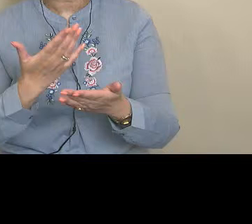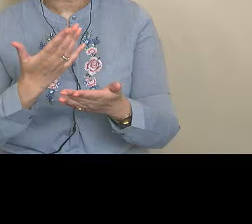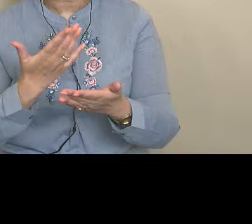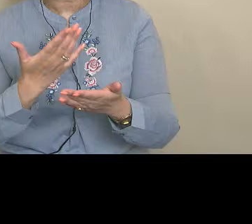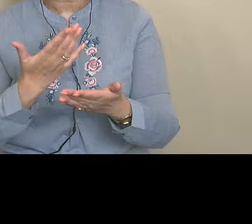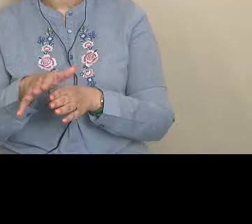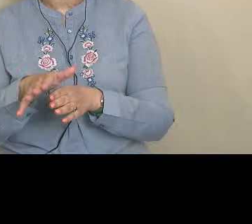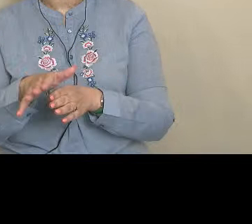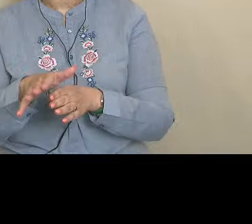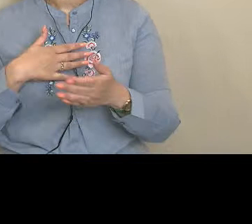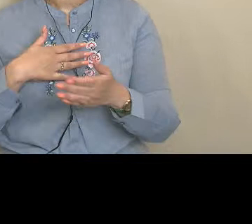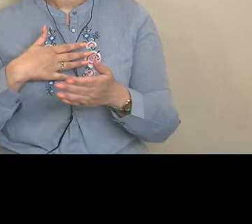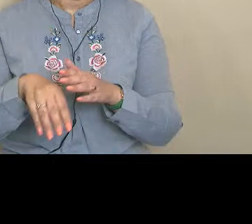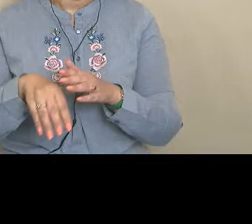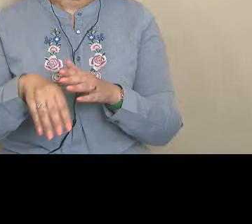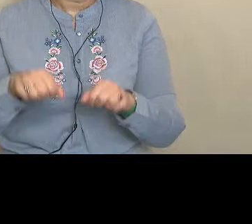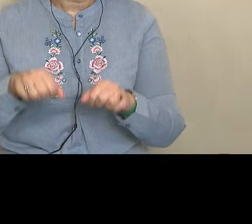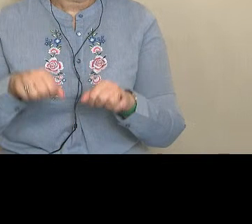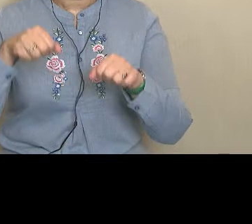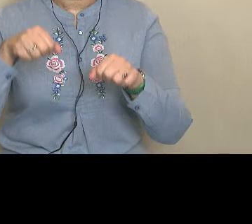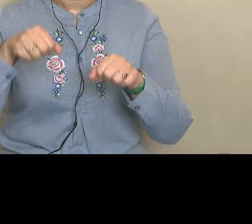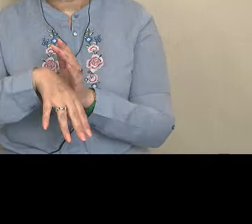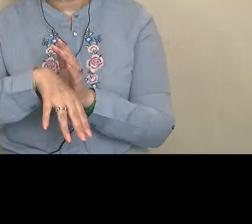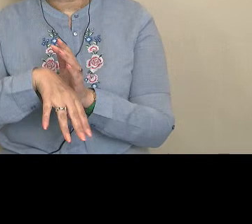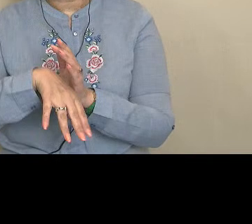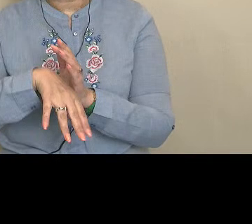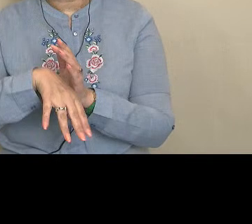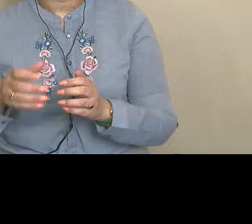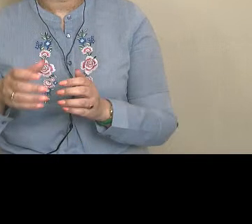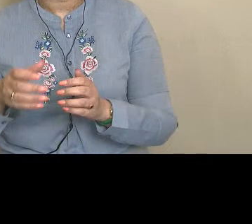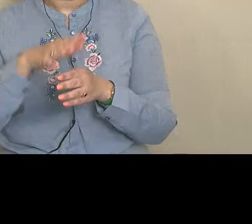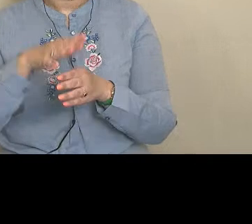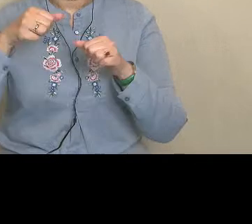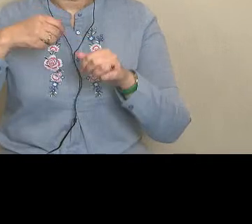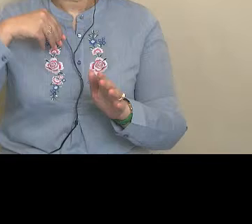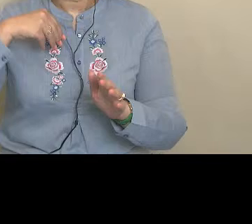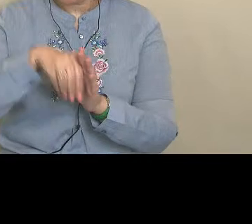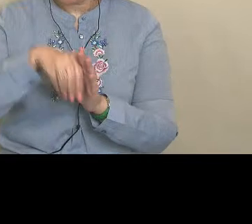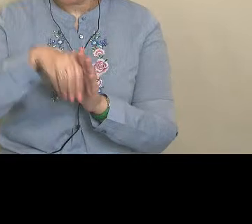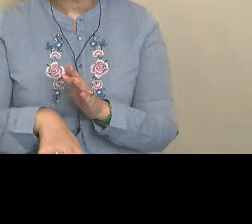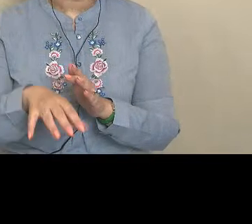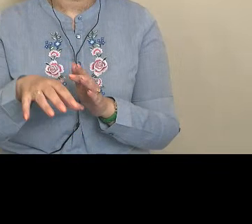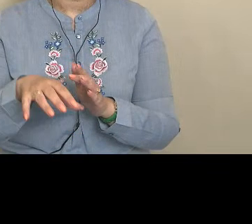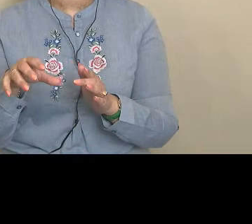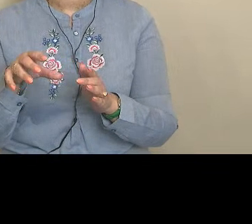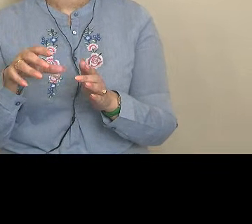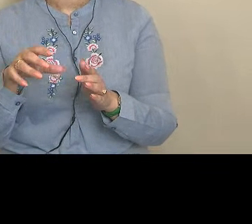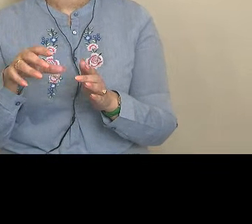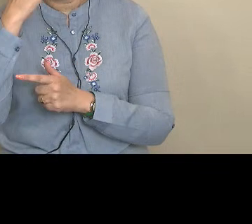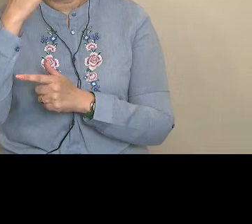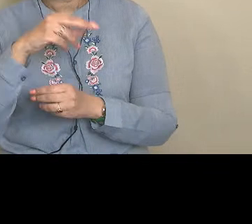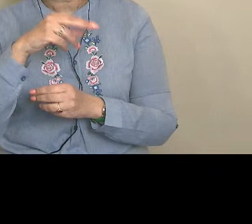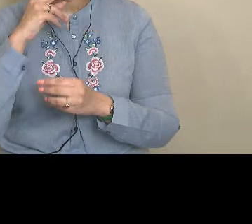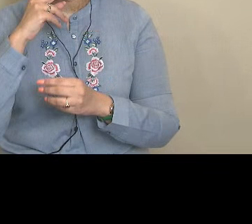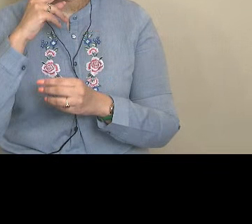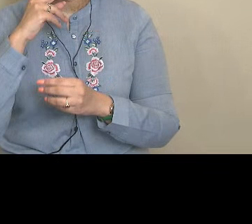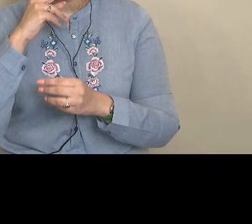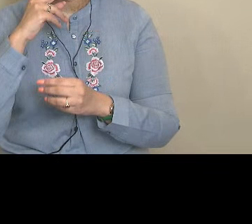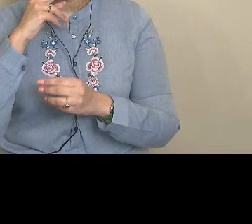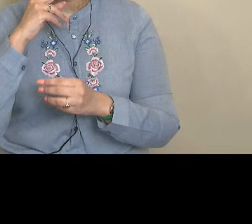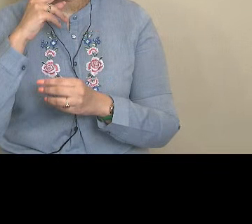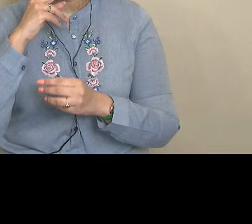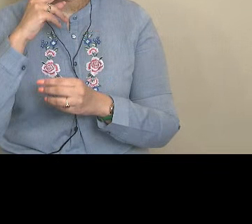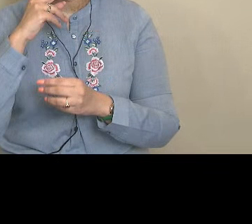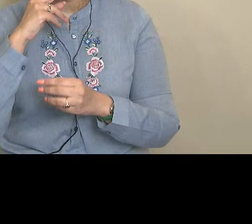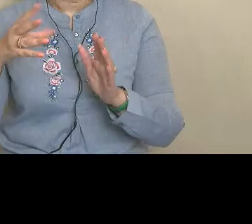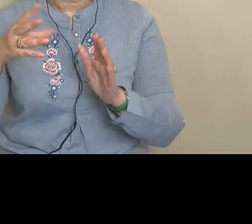in it. And this is the right to vote for the electors. And up to